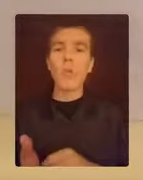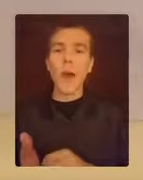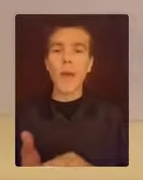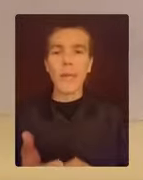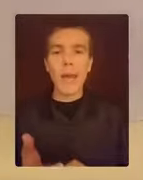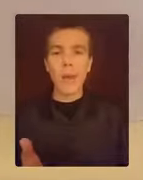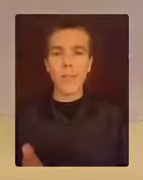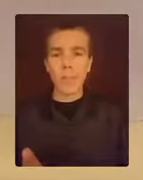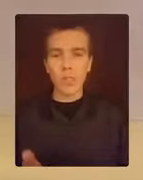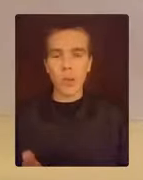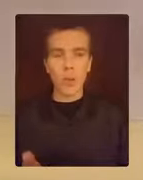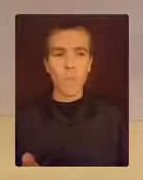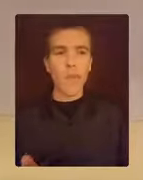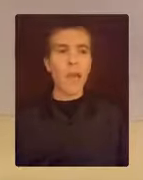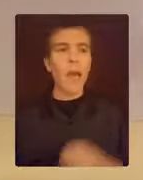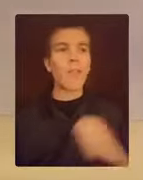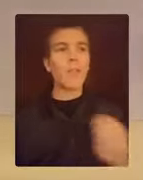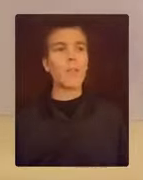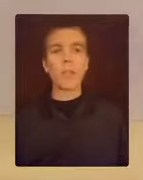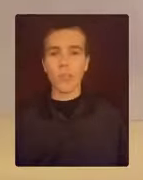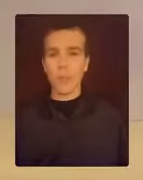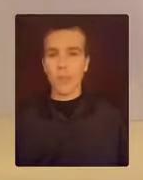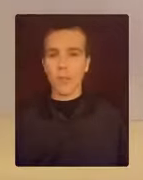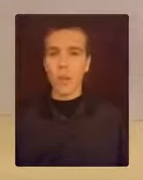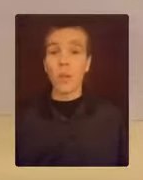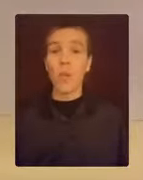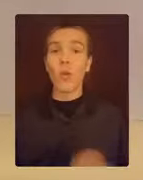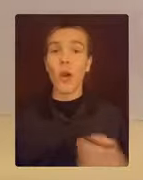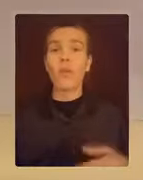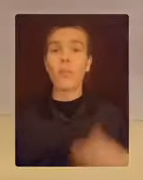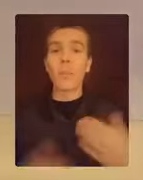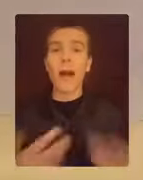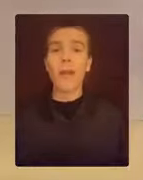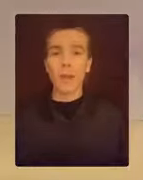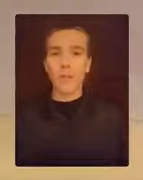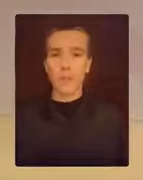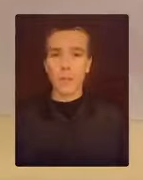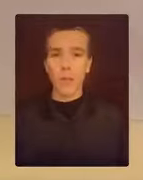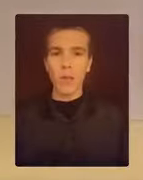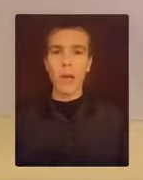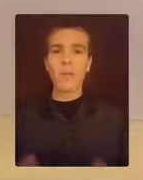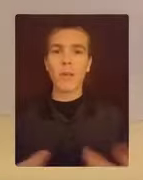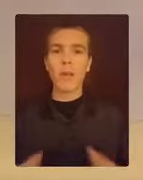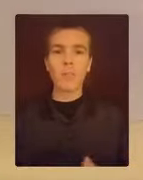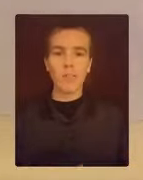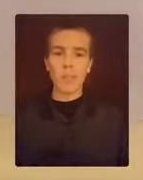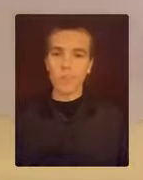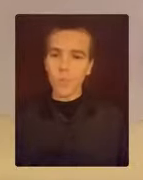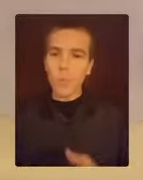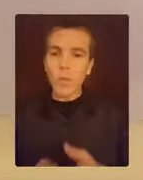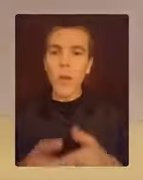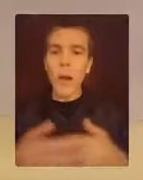you write down in this journal. And eventually, you will notice a pattern. Like, for